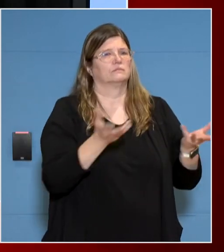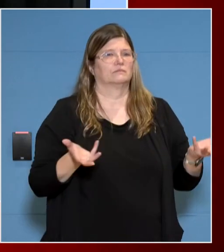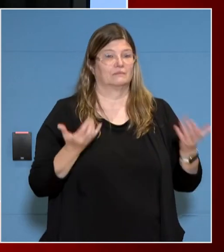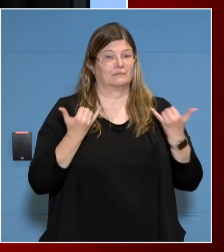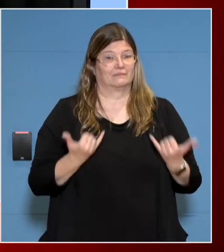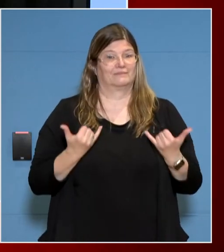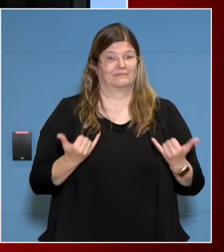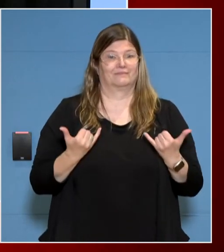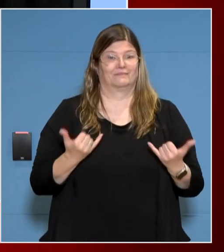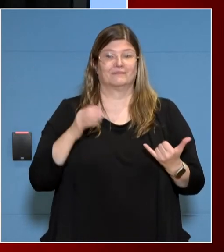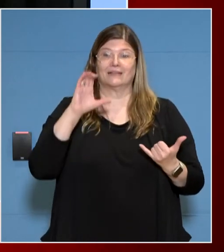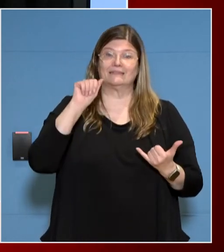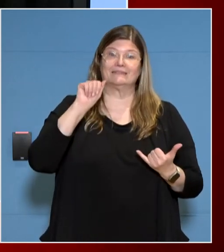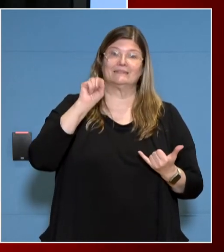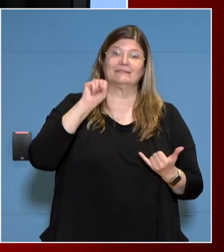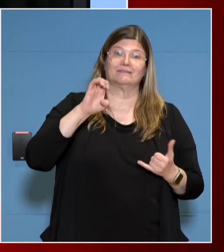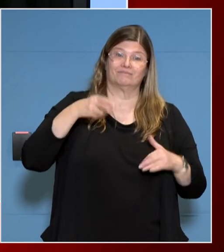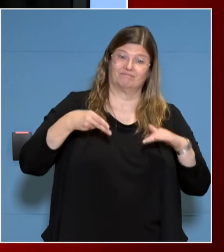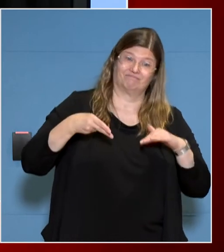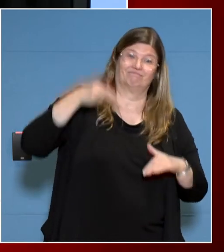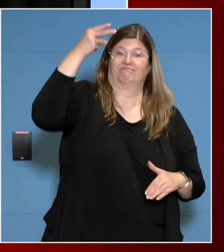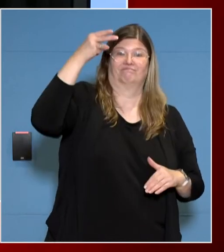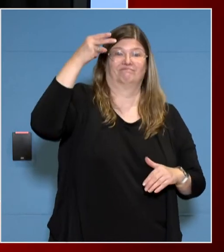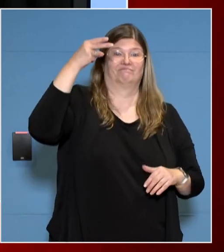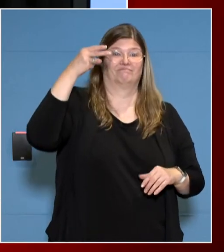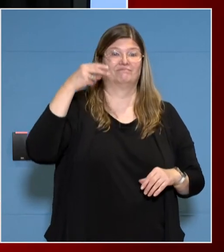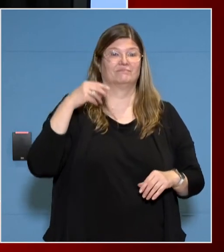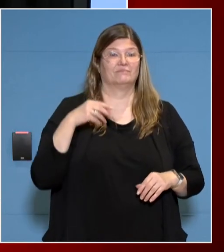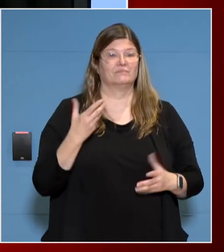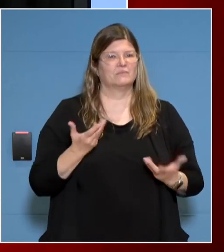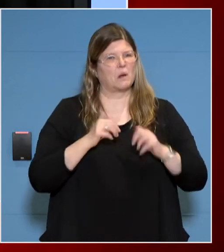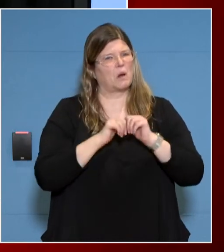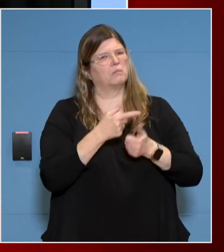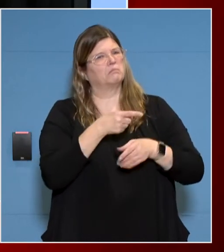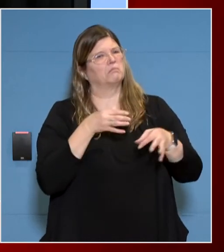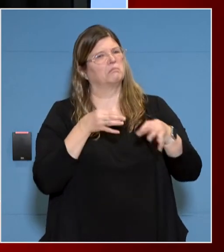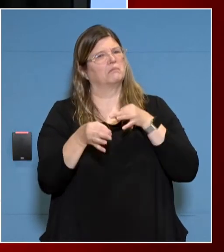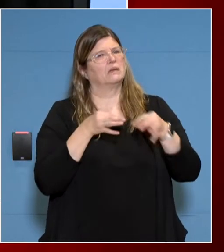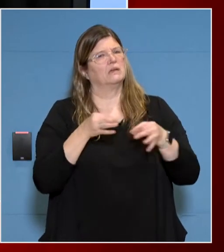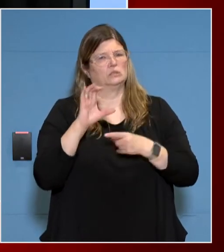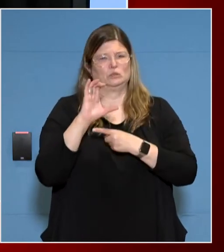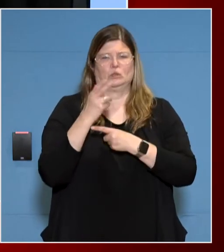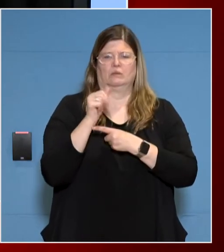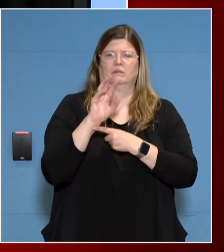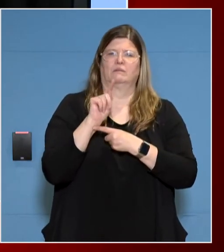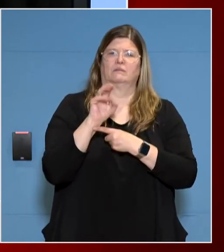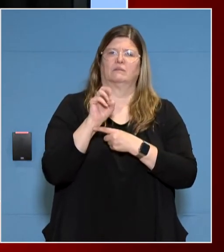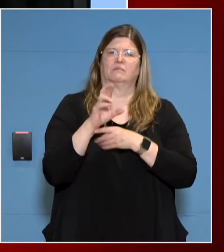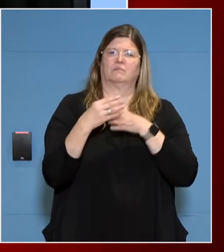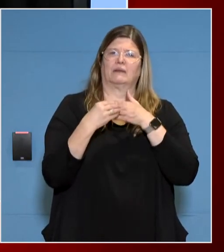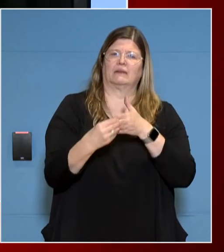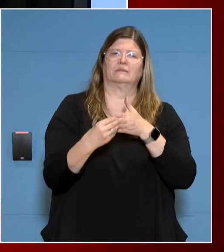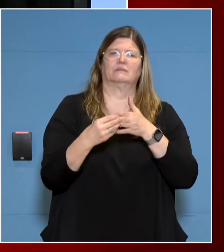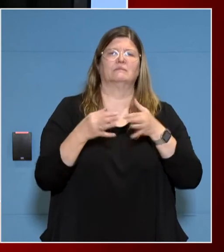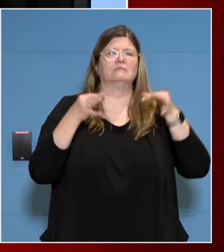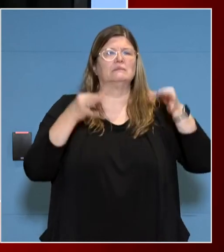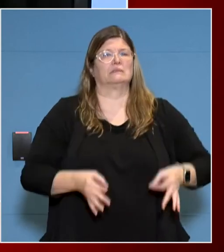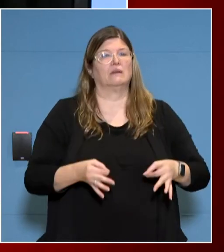than they have been in the past. What would you say to charter leaders right now who are deciding whether they should be opening right now? They need to get open